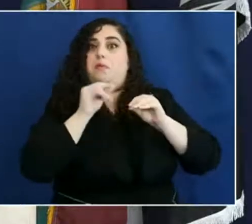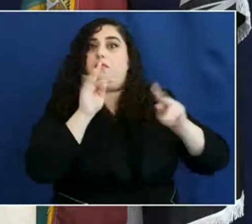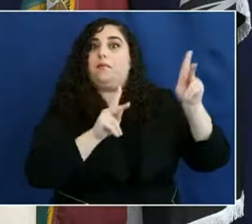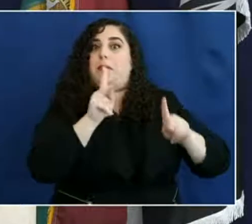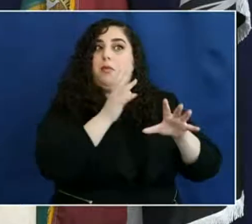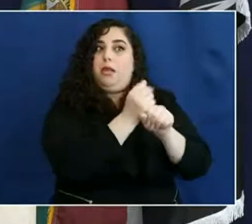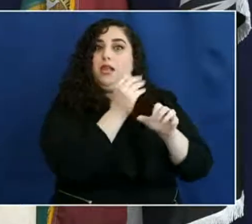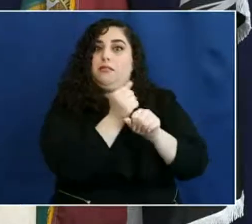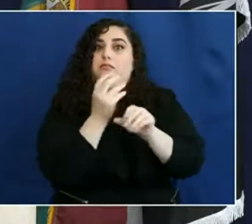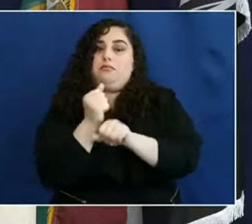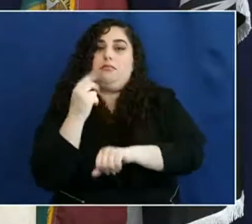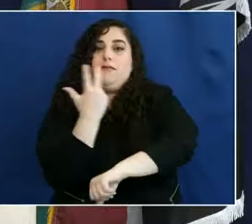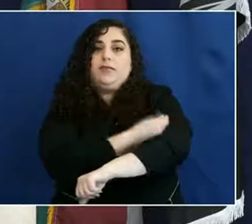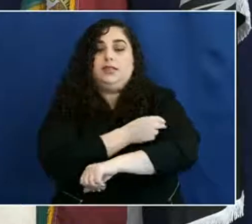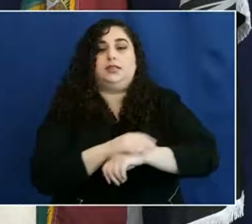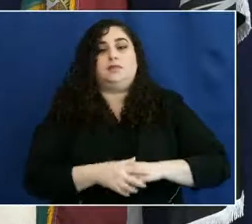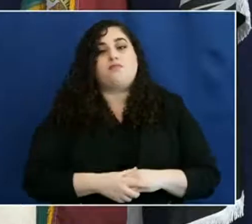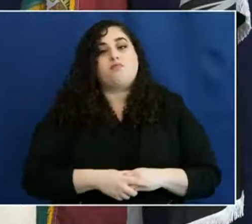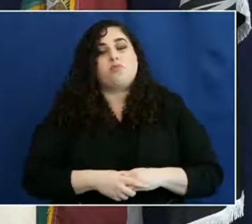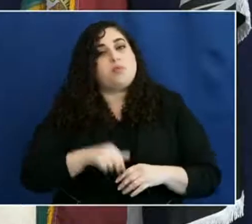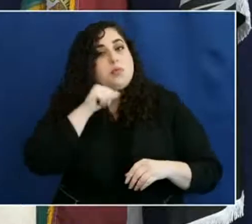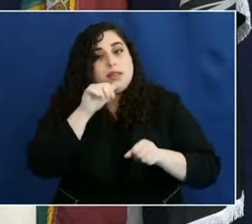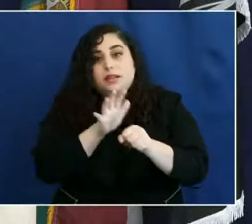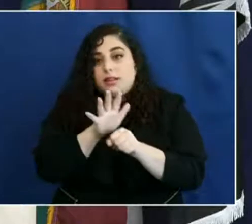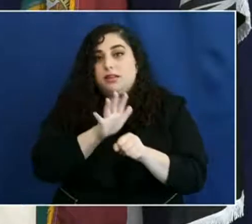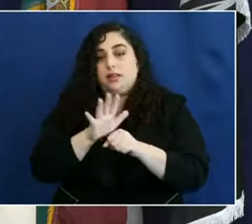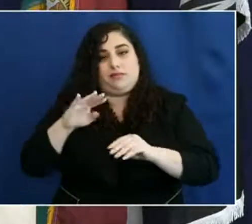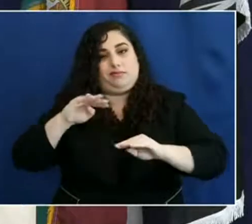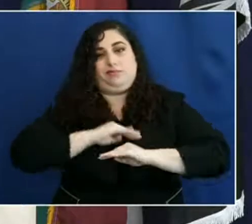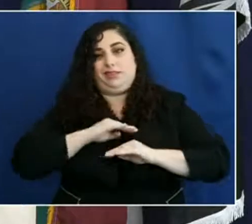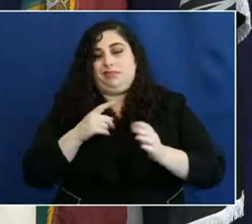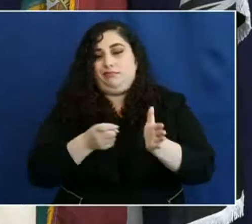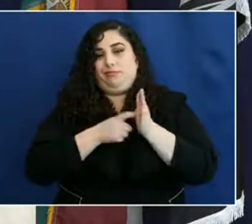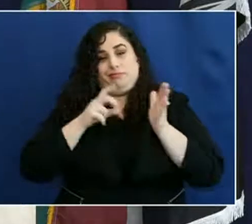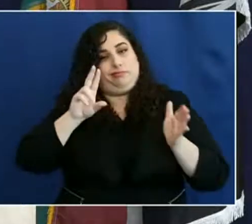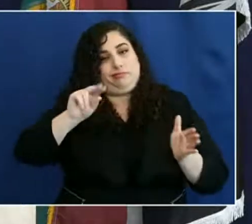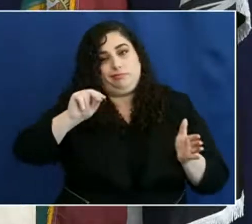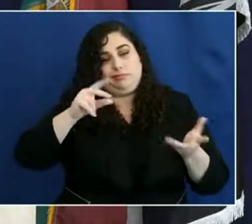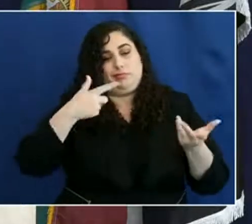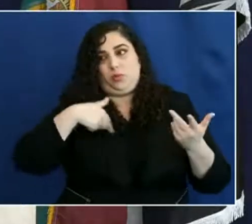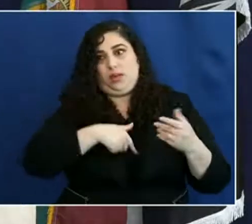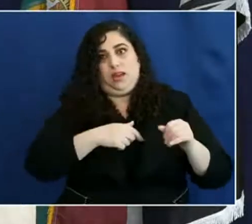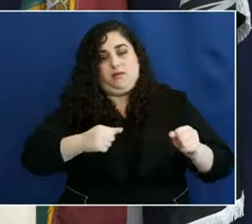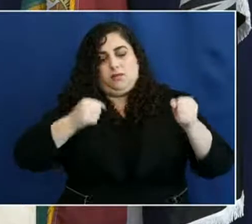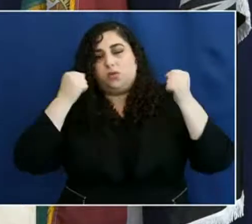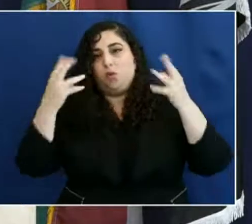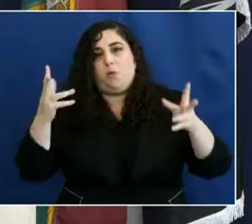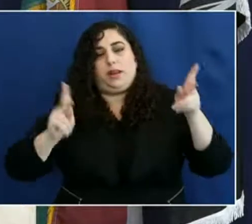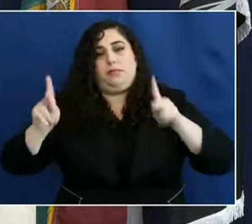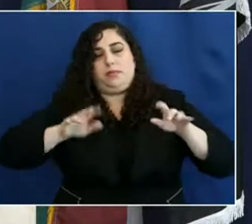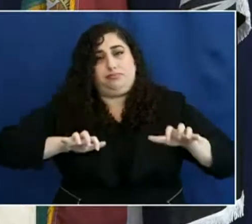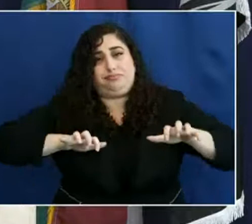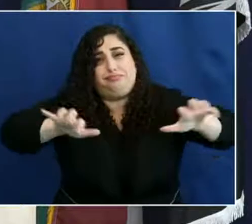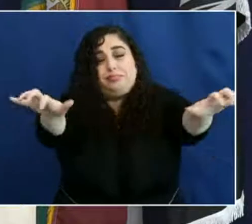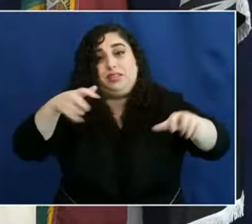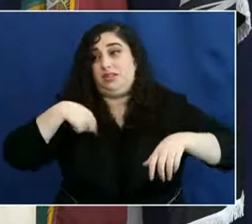encouraging. It's still not enough to meet the demand. You have a lot of folks, especially opening an additional tier today, a lot of folks eligible, and